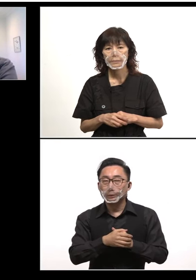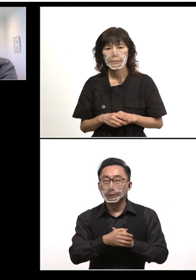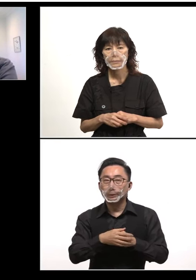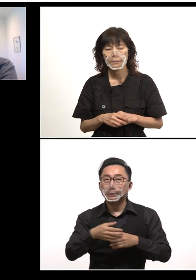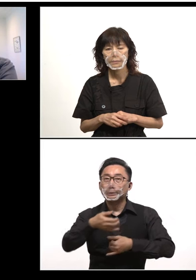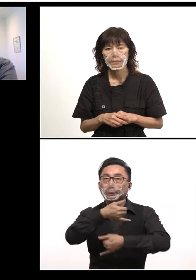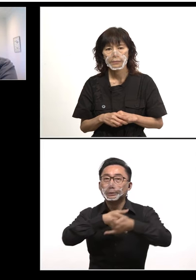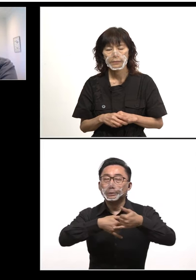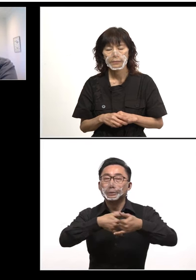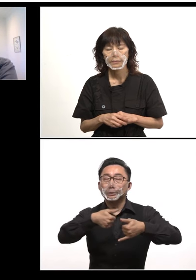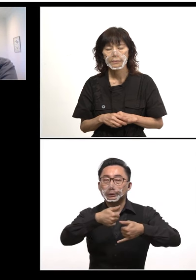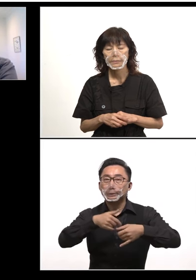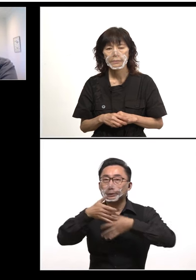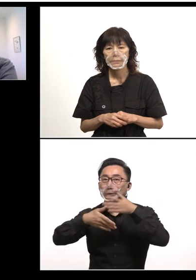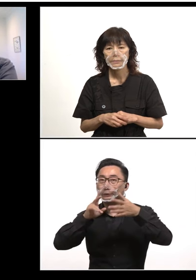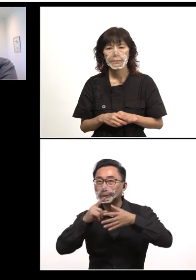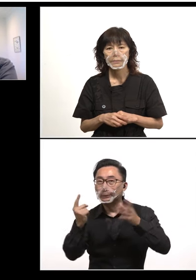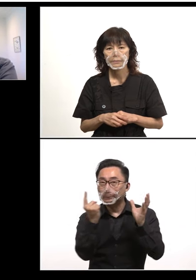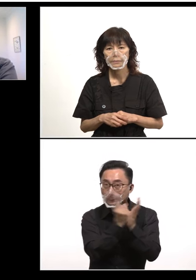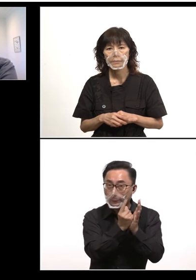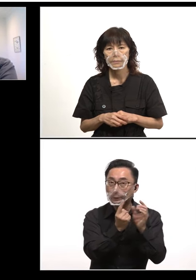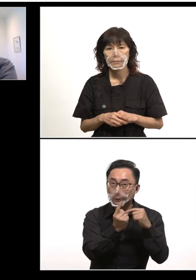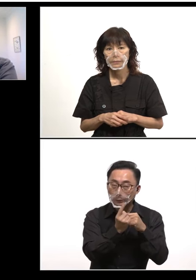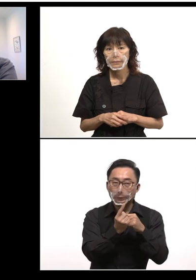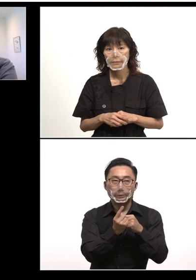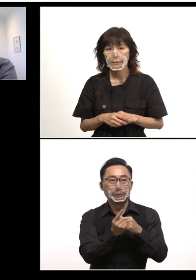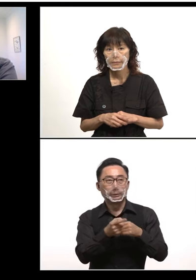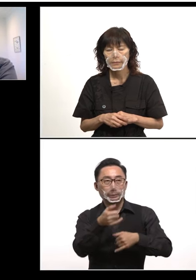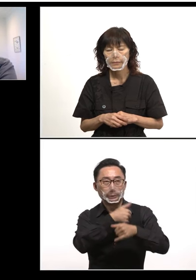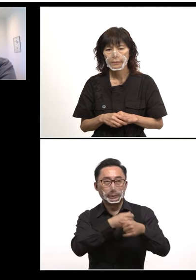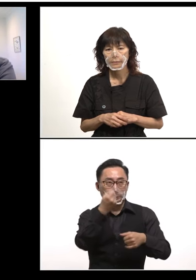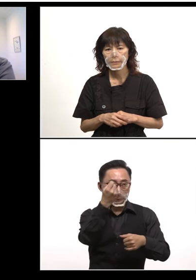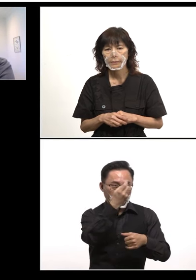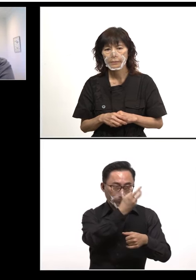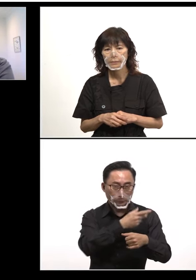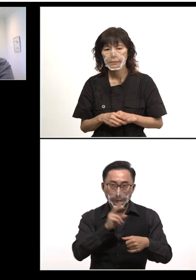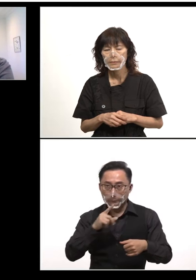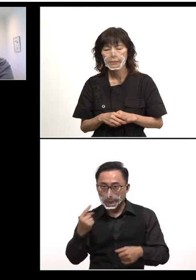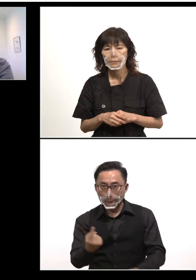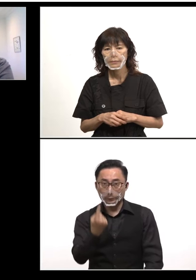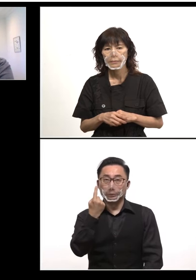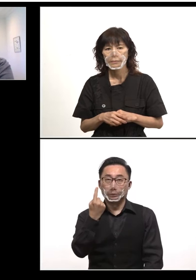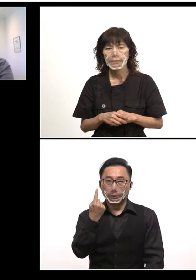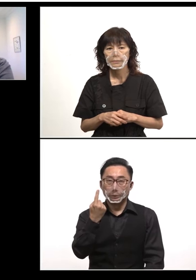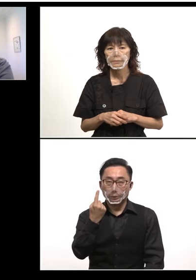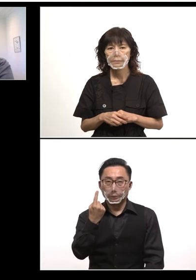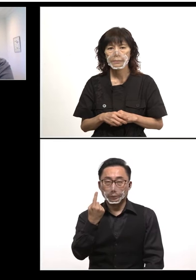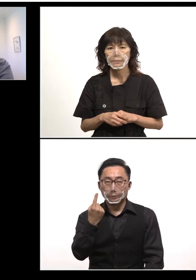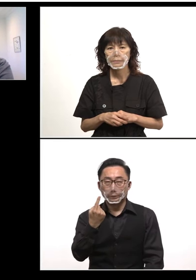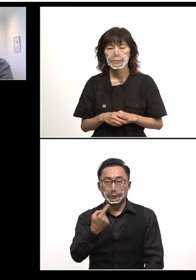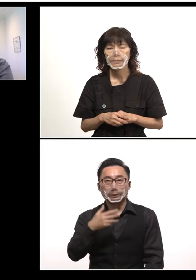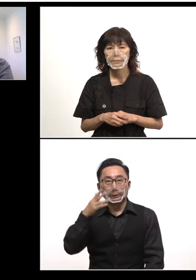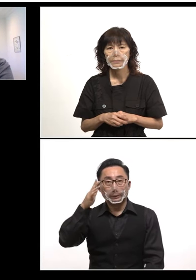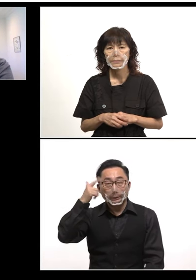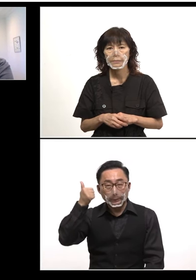And I think in some ways it's great that there is for every show, because it's just a reminder. And as well as those